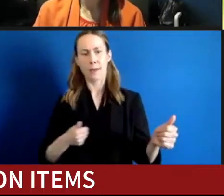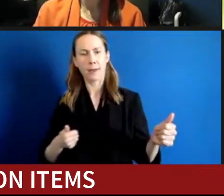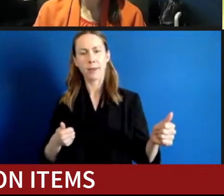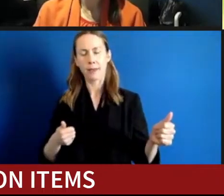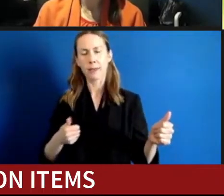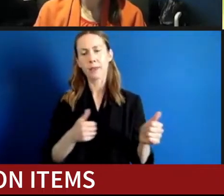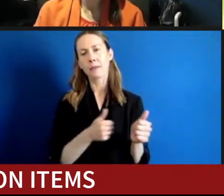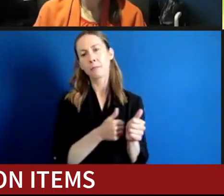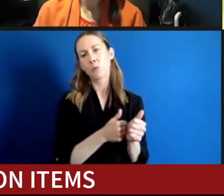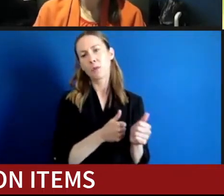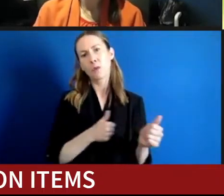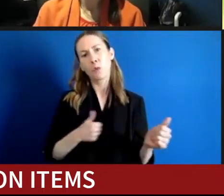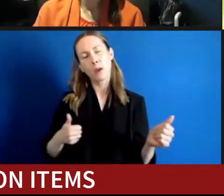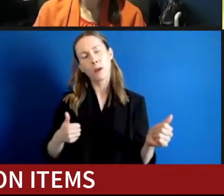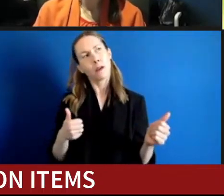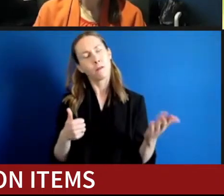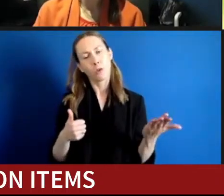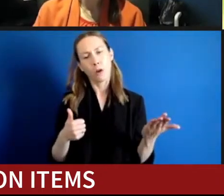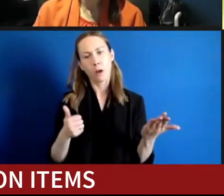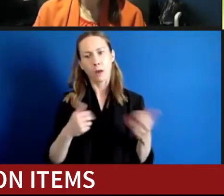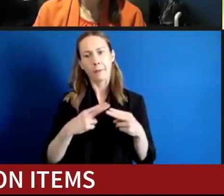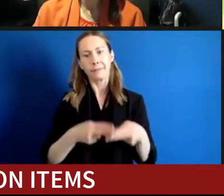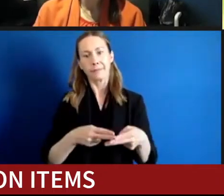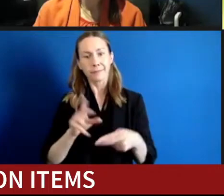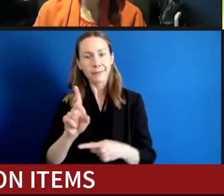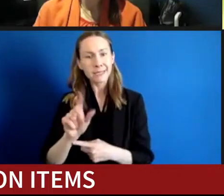the disability